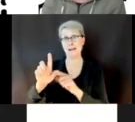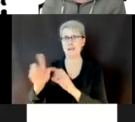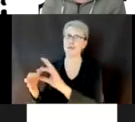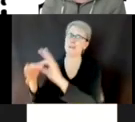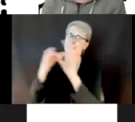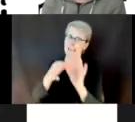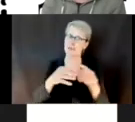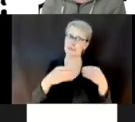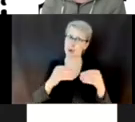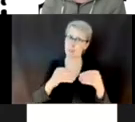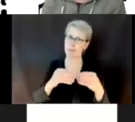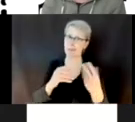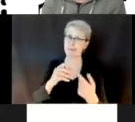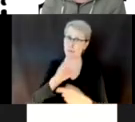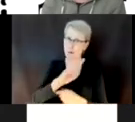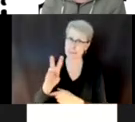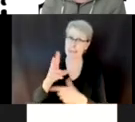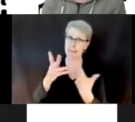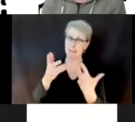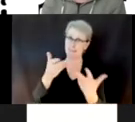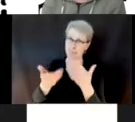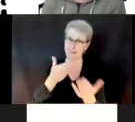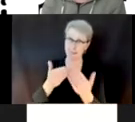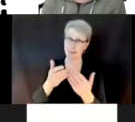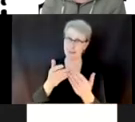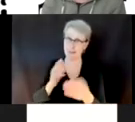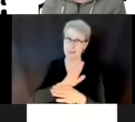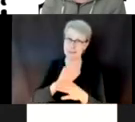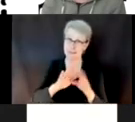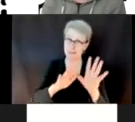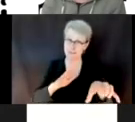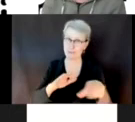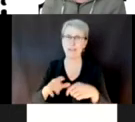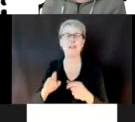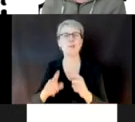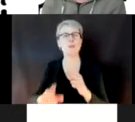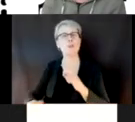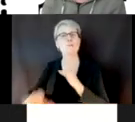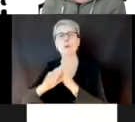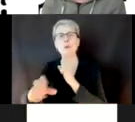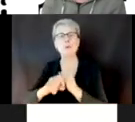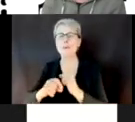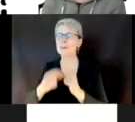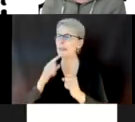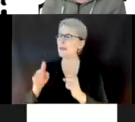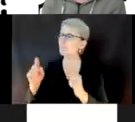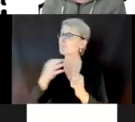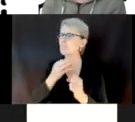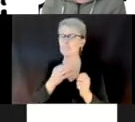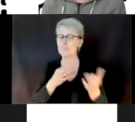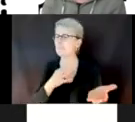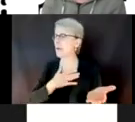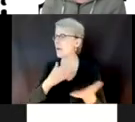your website or your shop or your place of business. And so every time you post, you can say, to find out more about my art or how to buy